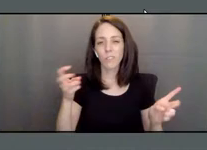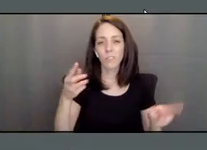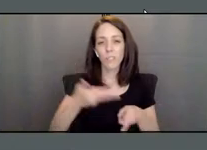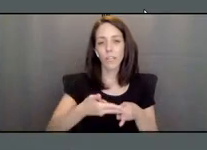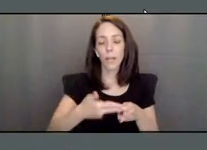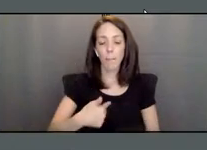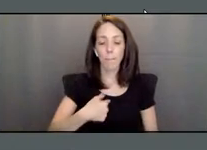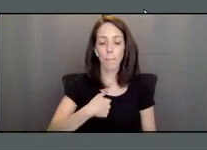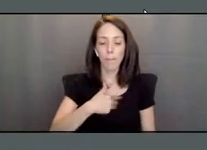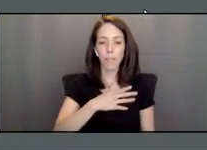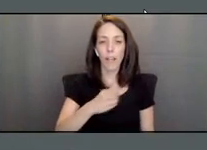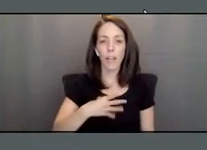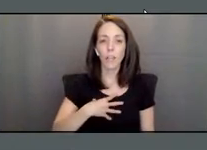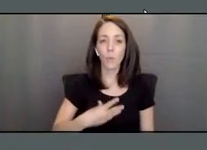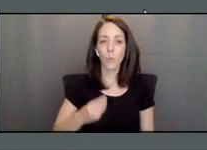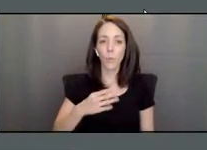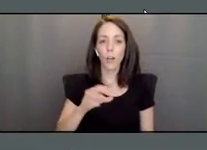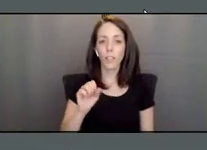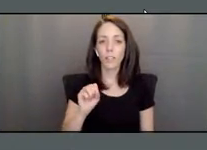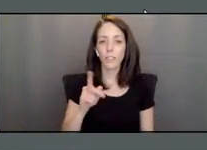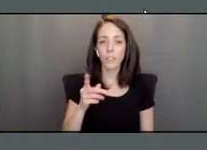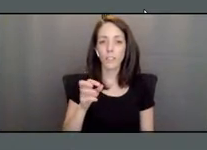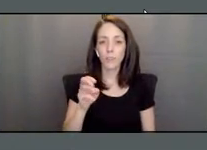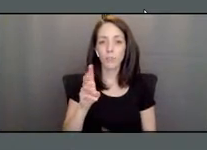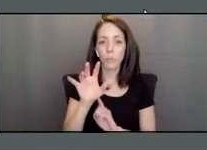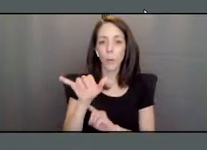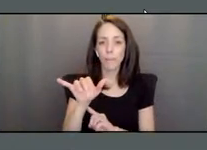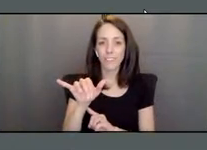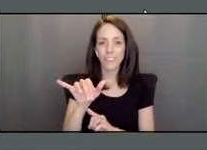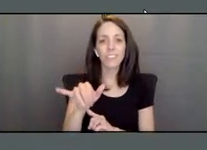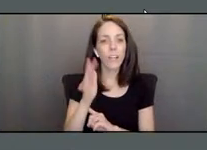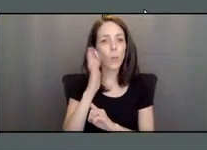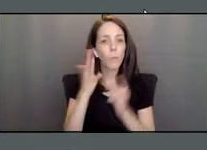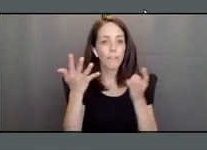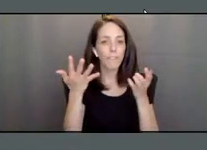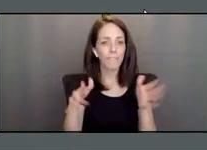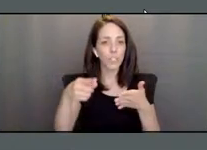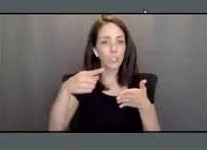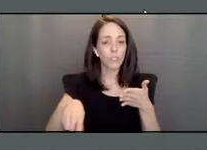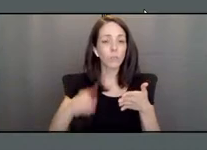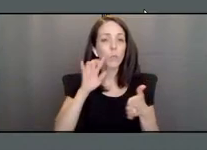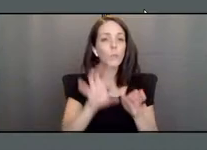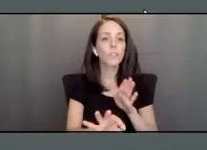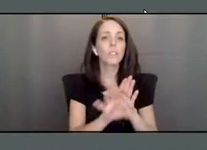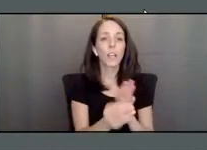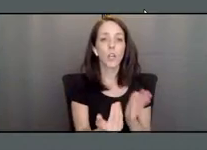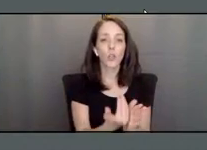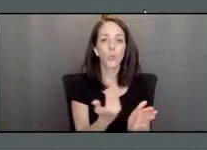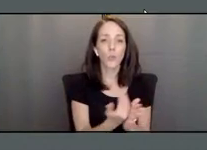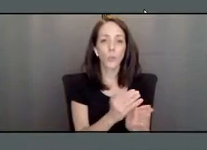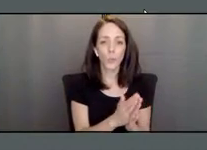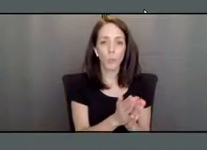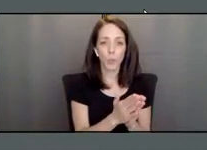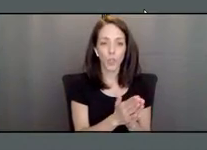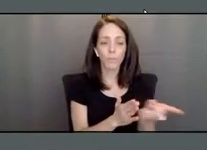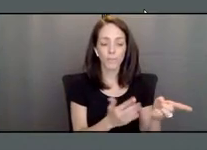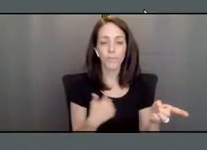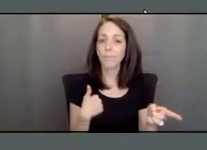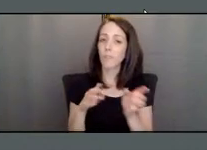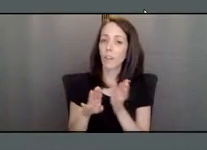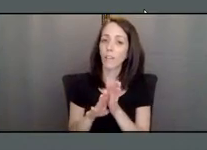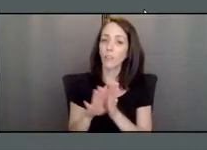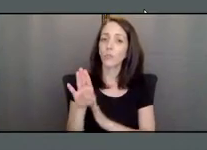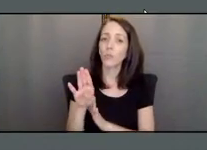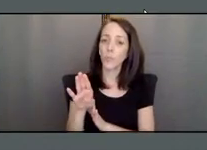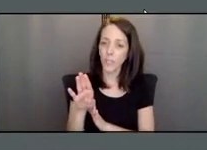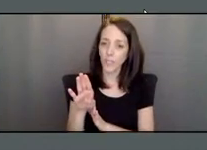the ensuing discussions. This will be completed next week, and then we will select a new book. I've also created the Inspired by a Leader series,